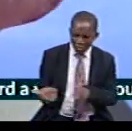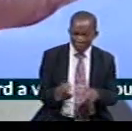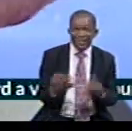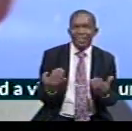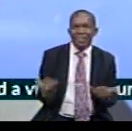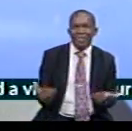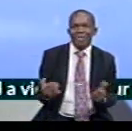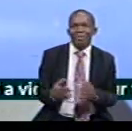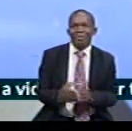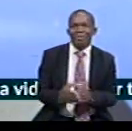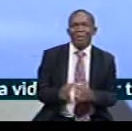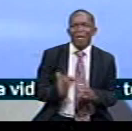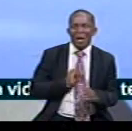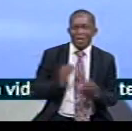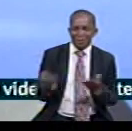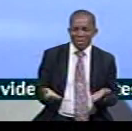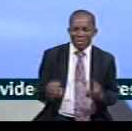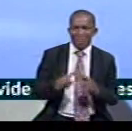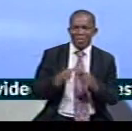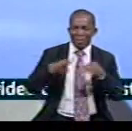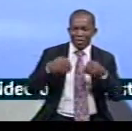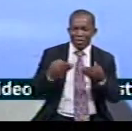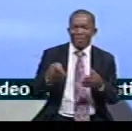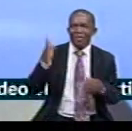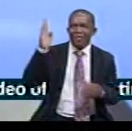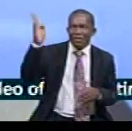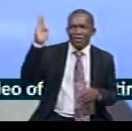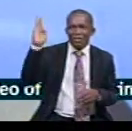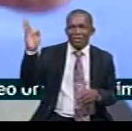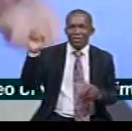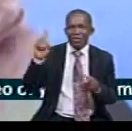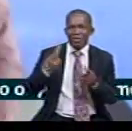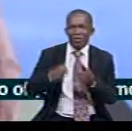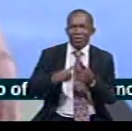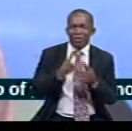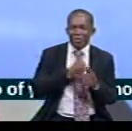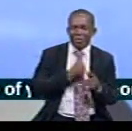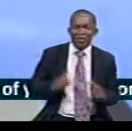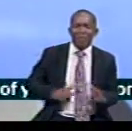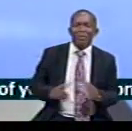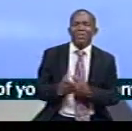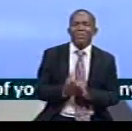to give the utmost glory to God. Amen.